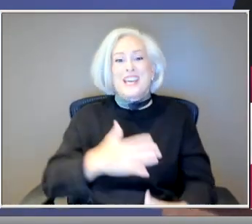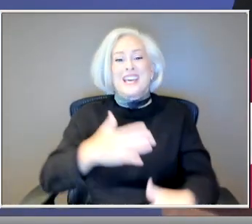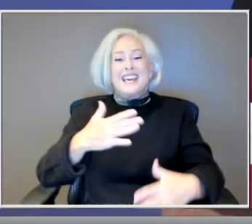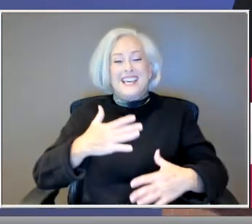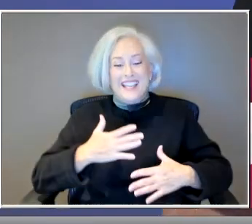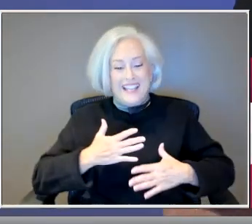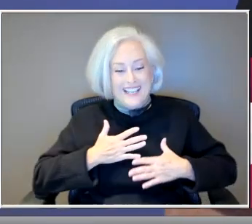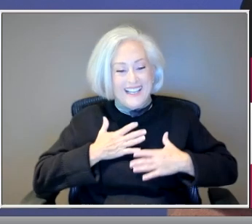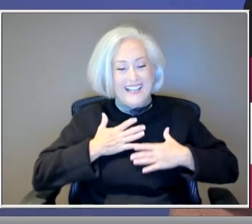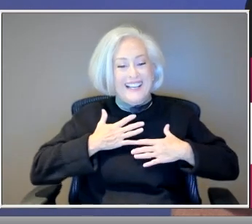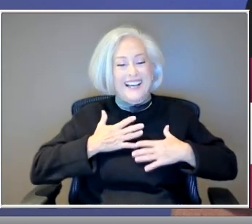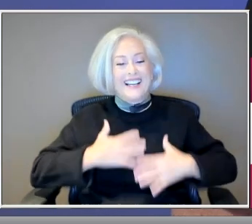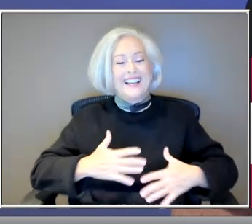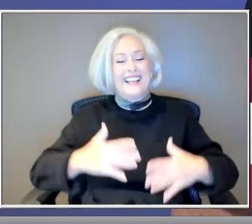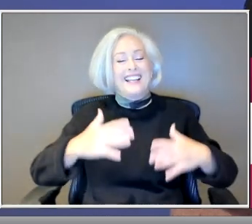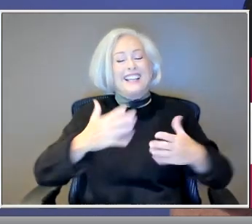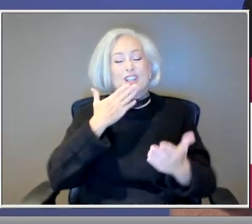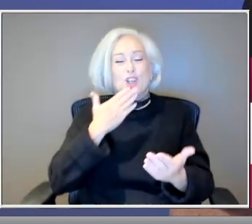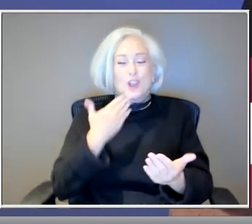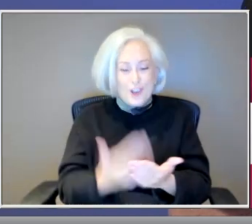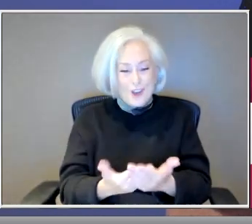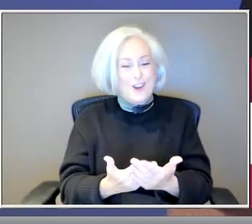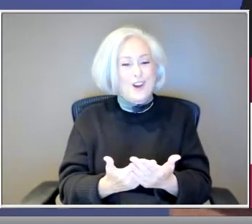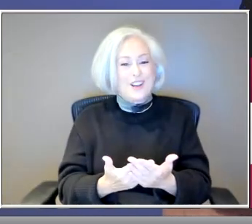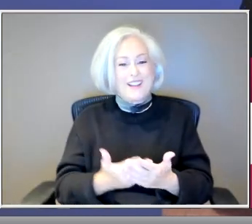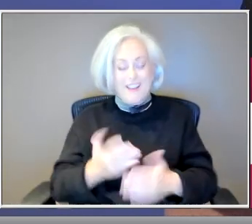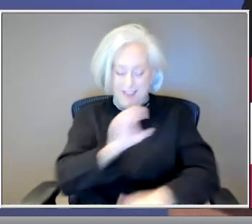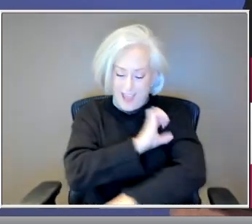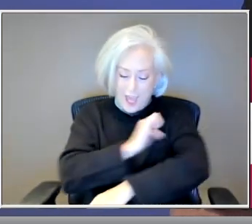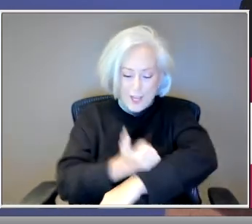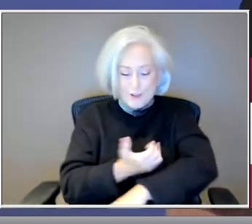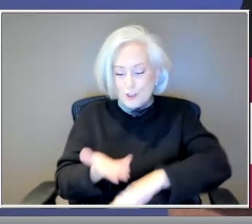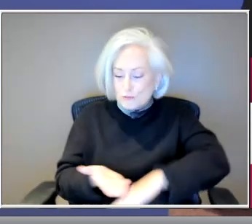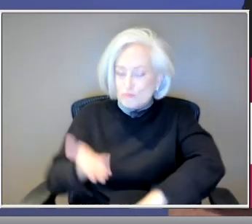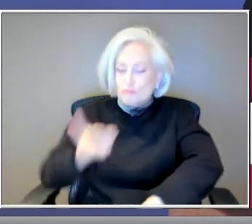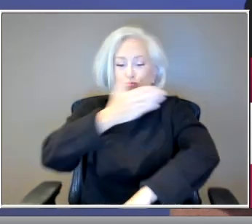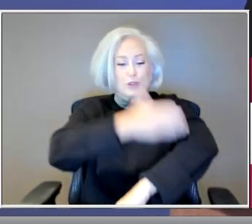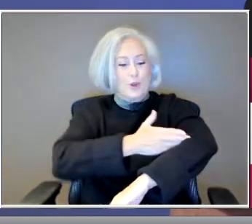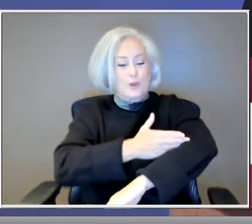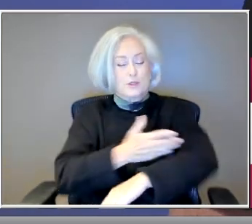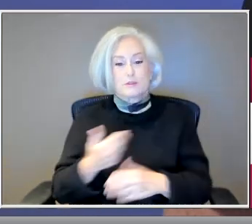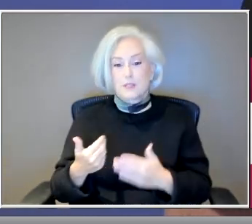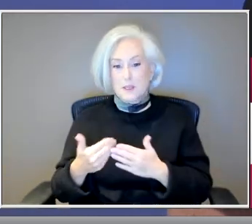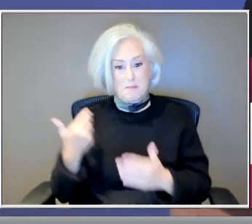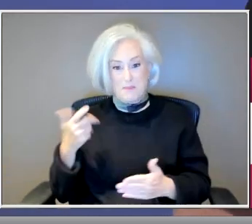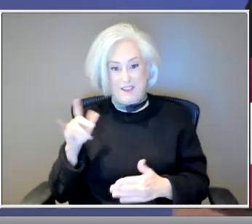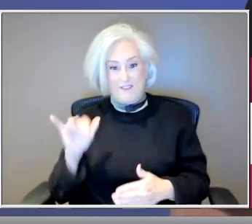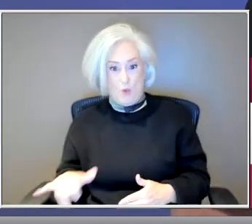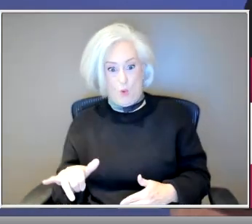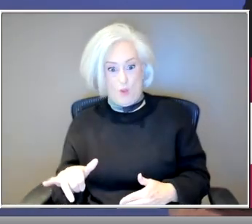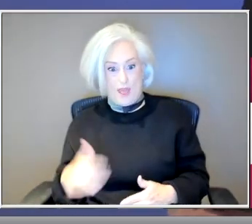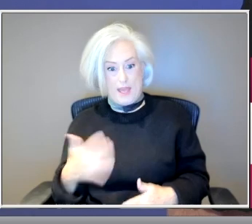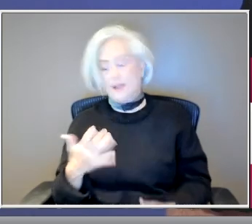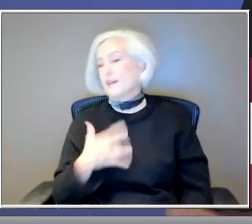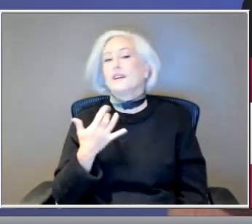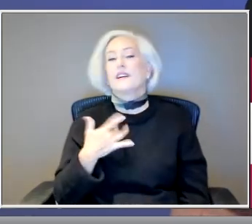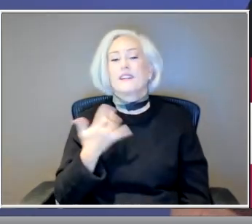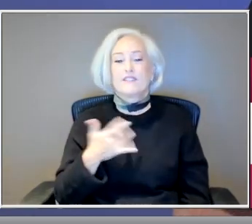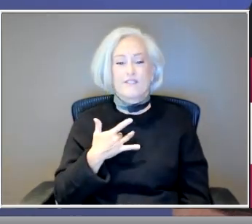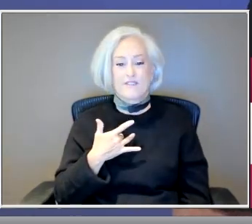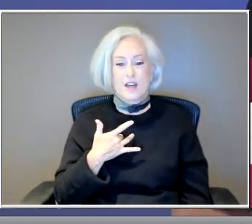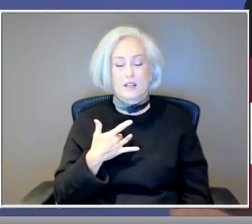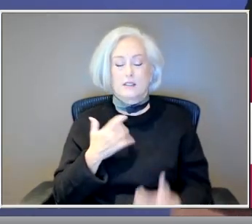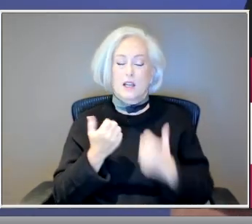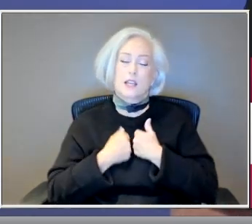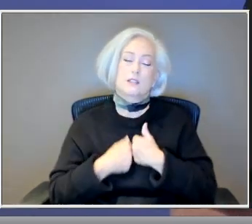just felt more energetic. And prior to it, I just felt like I was very fatigued, I